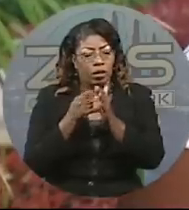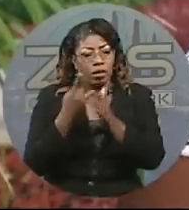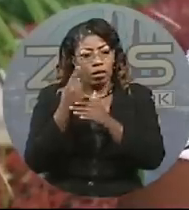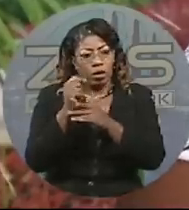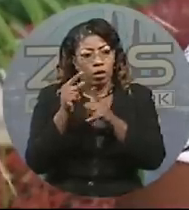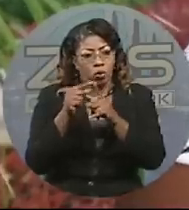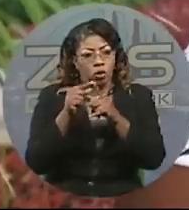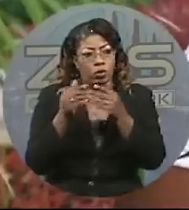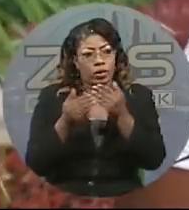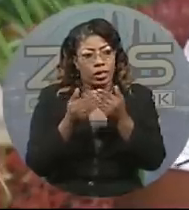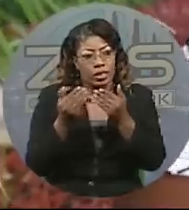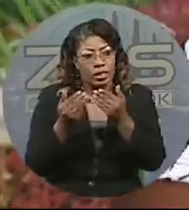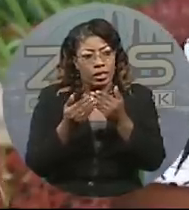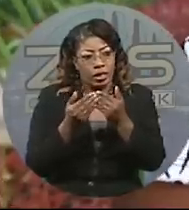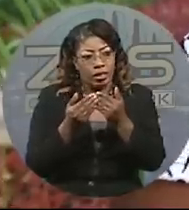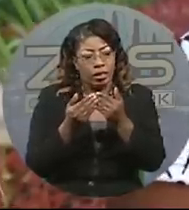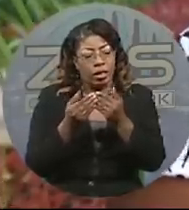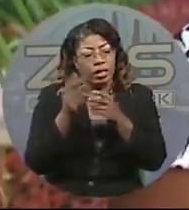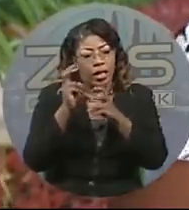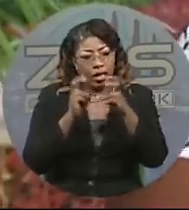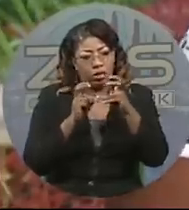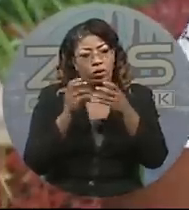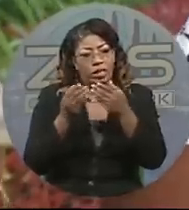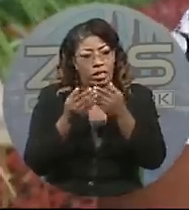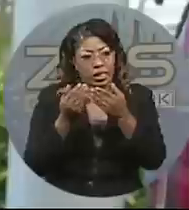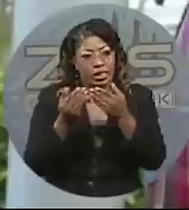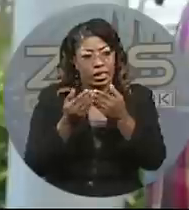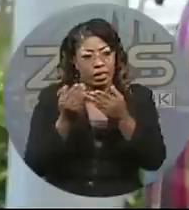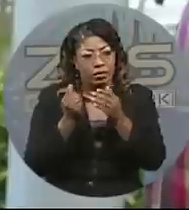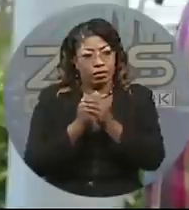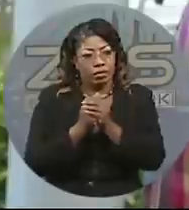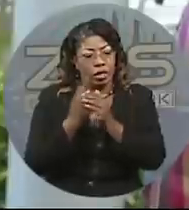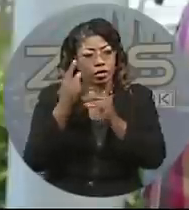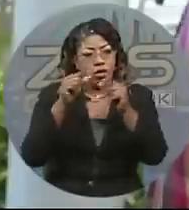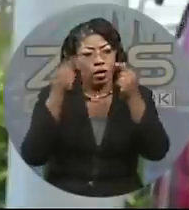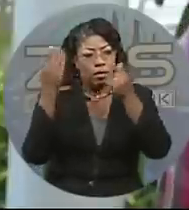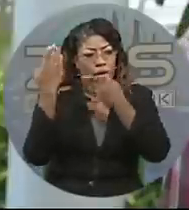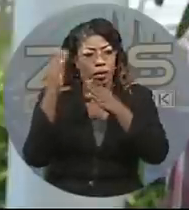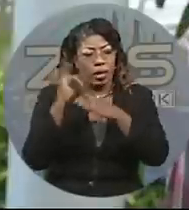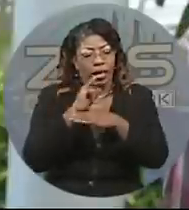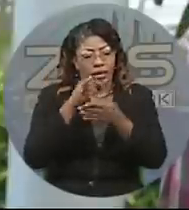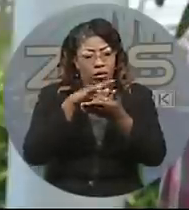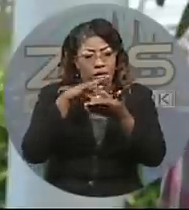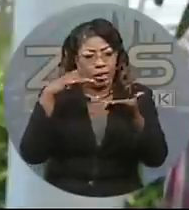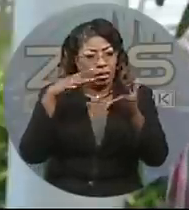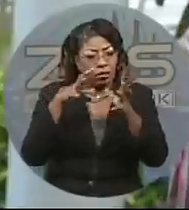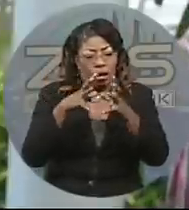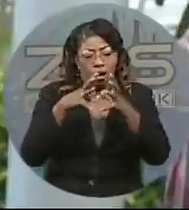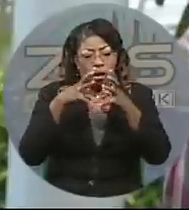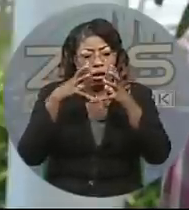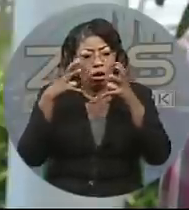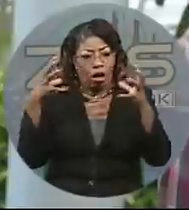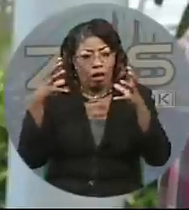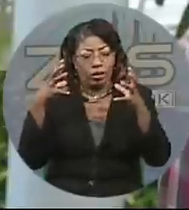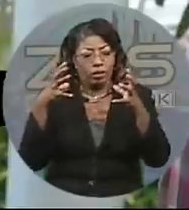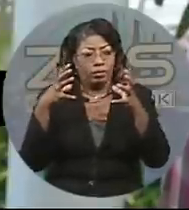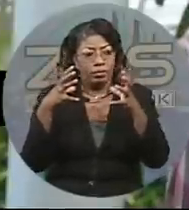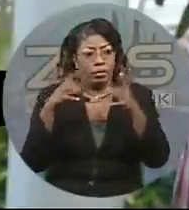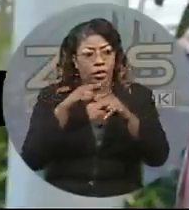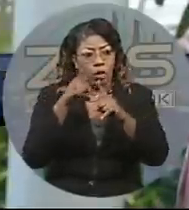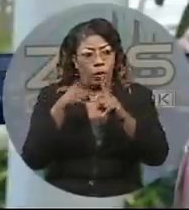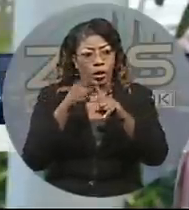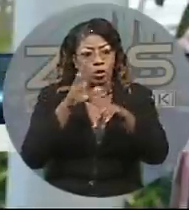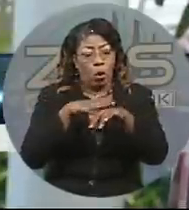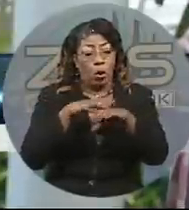was easy, and the competition was easy. For Grand Bahama, I had to study a lot, and when I